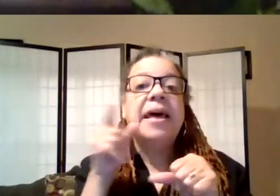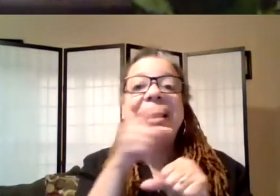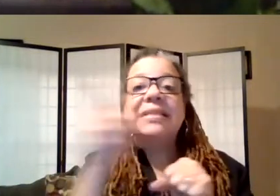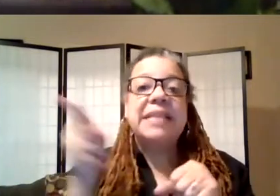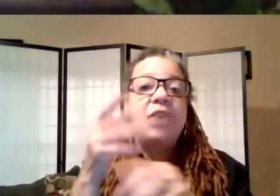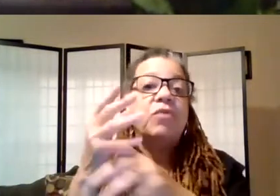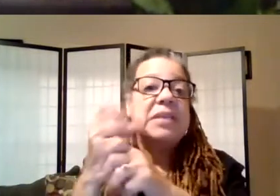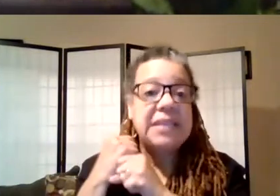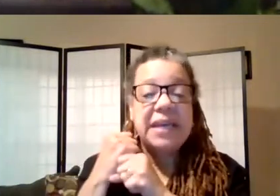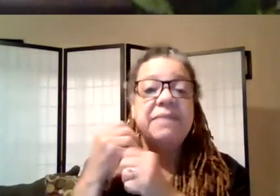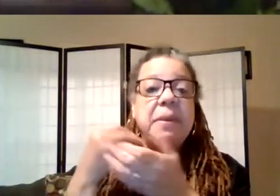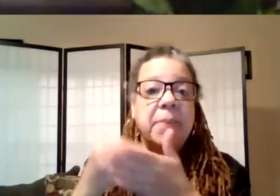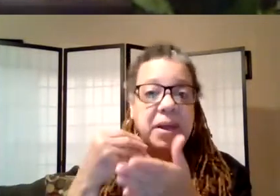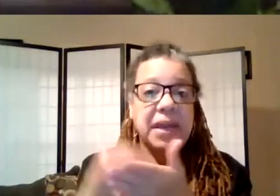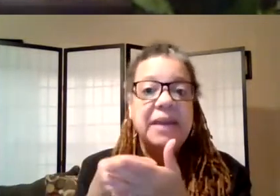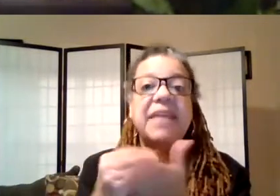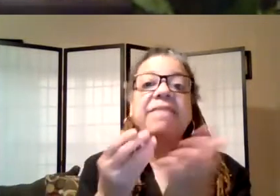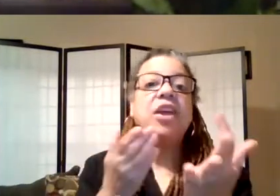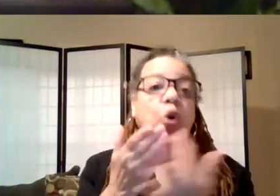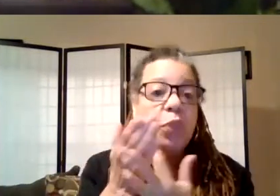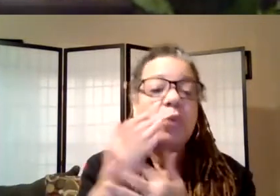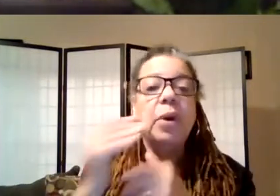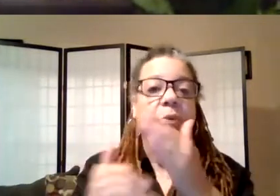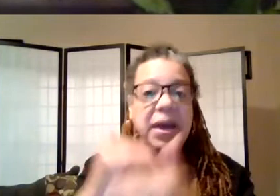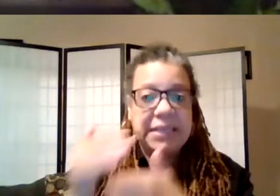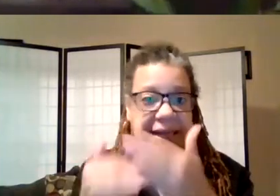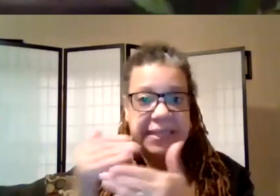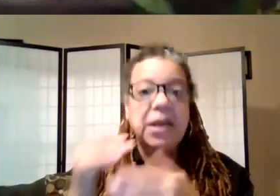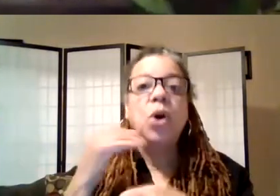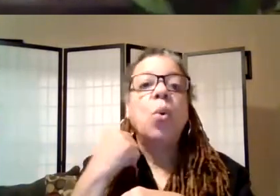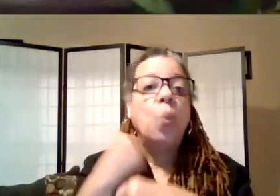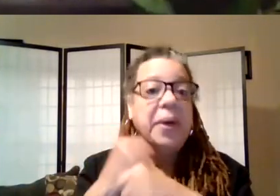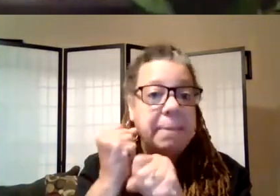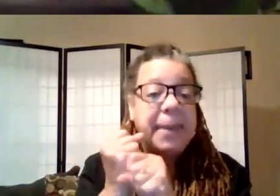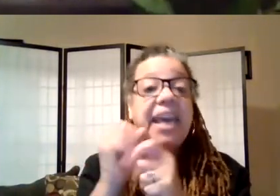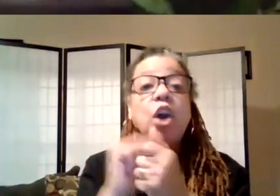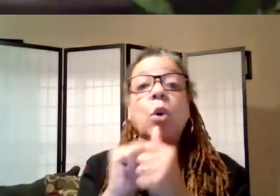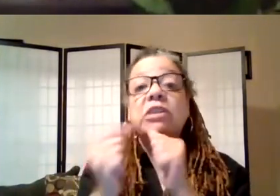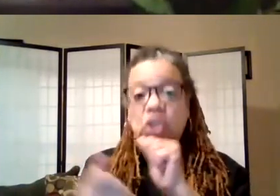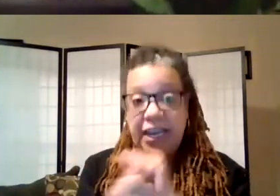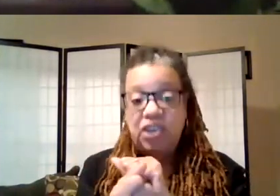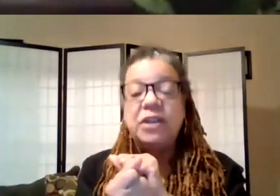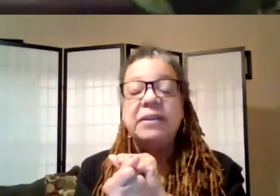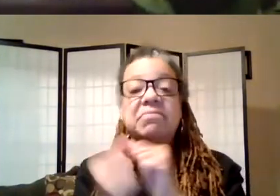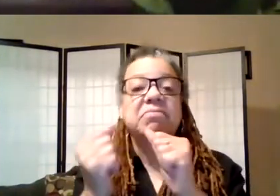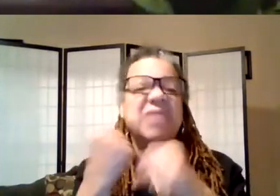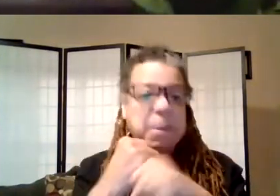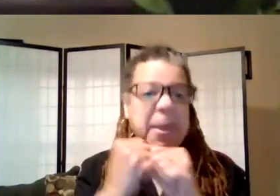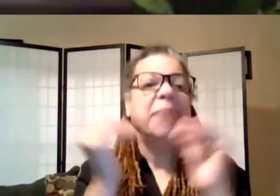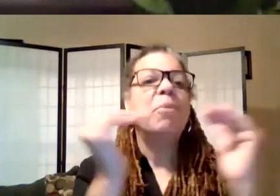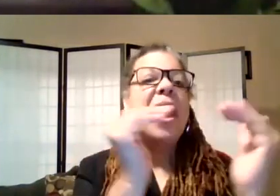through a process where they're creating those programs or changing those programs to make it more equitable.